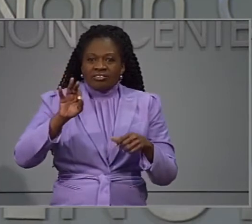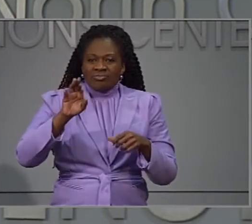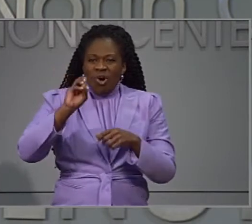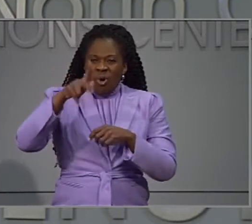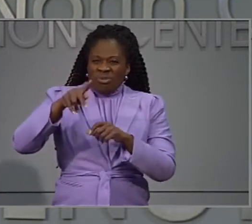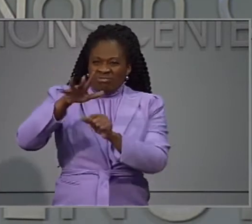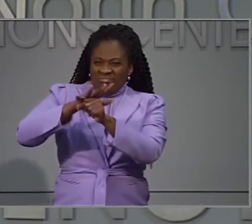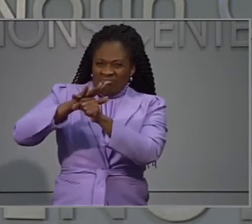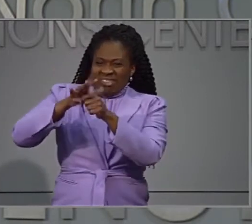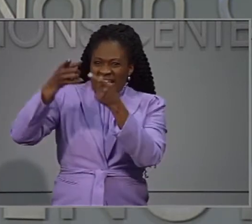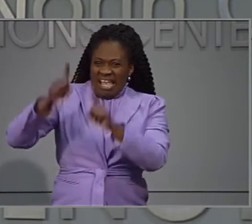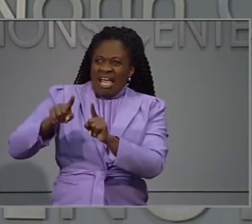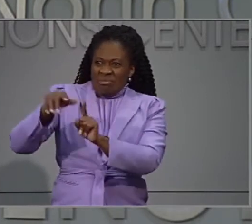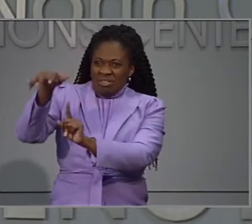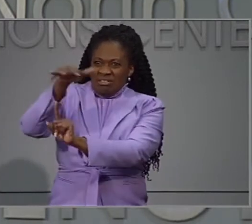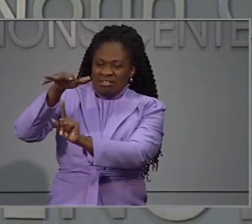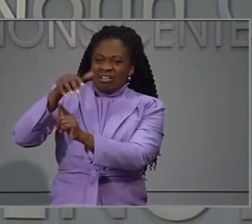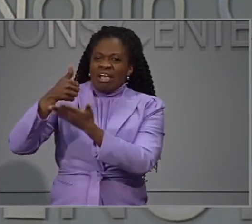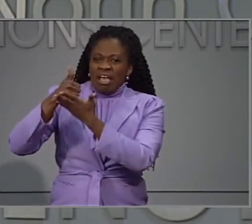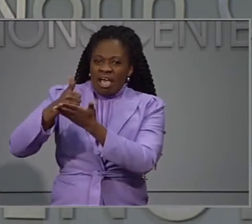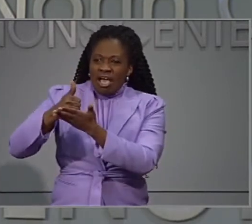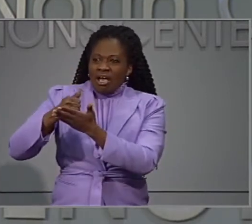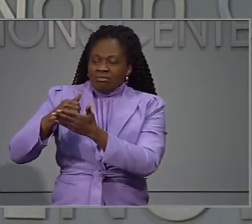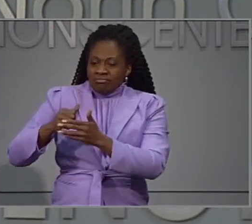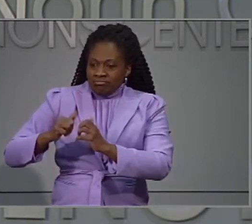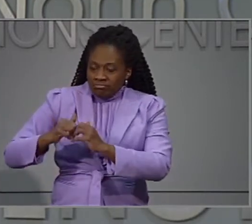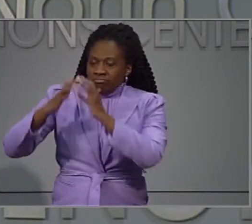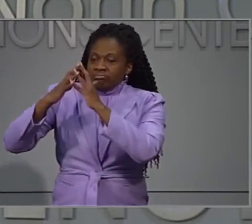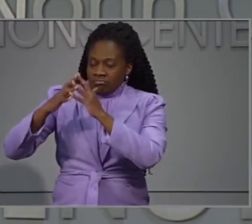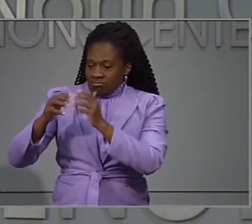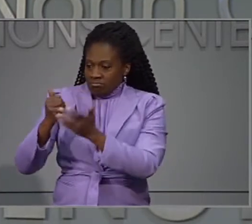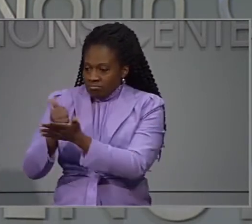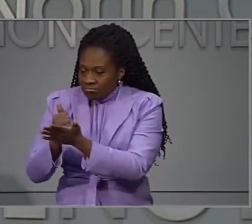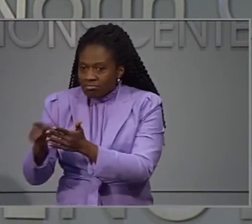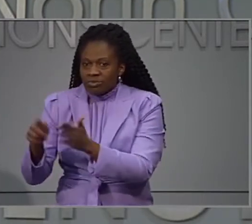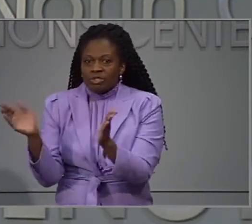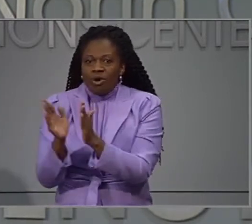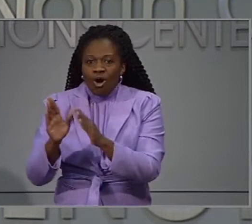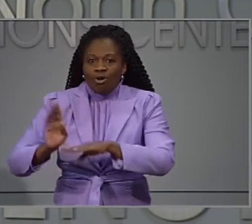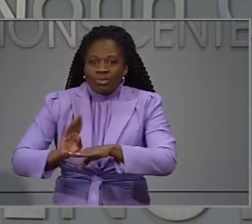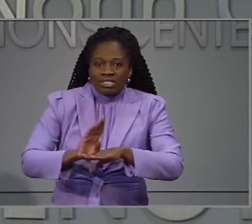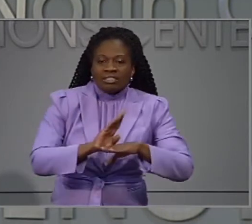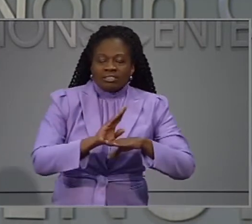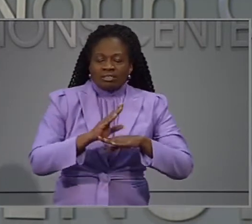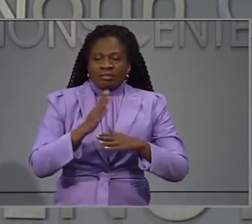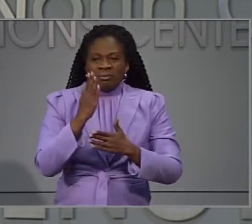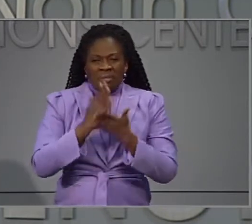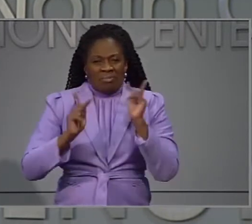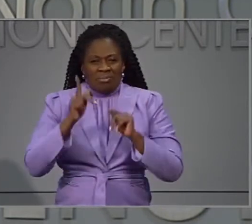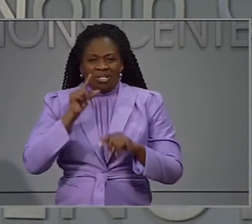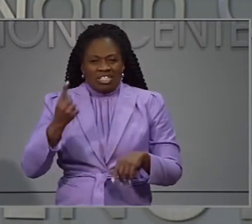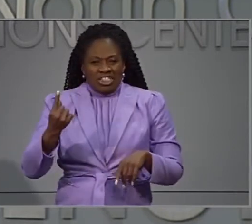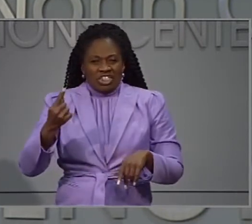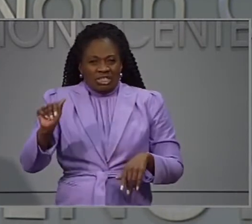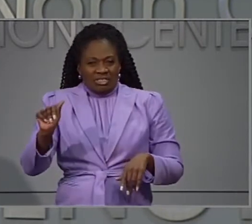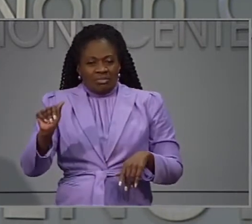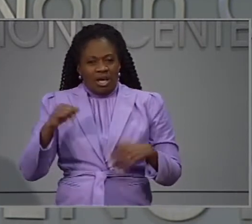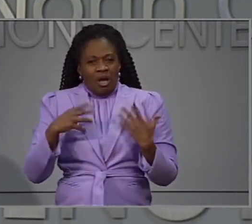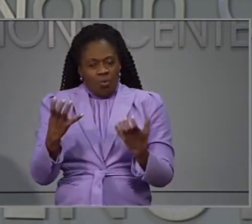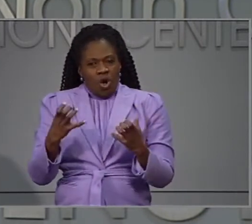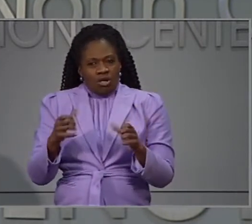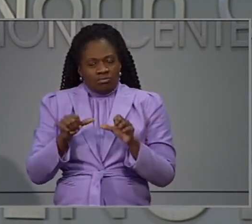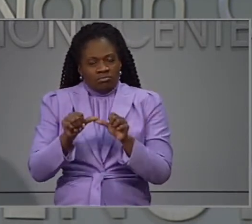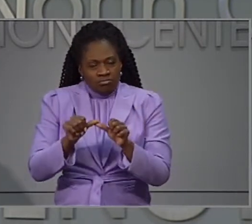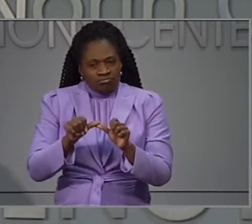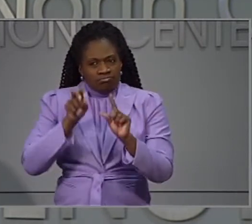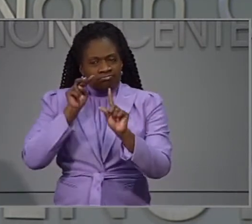cooperation that's going on right now to help provide small businesses with help, and I think a lot of people in the General Assembly, I want to do that. We'll continue